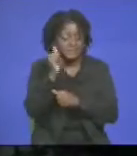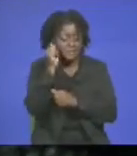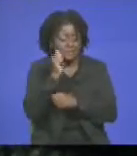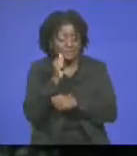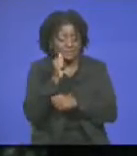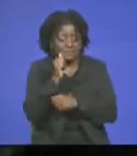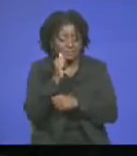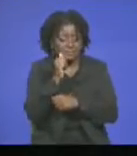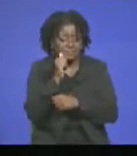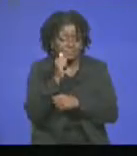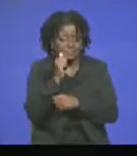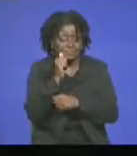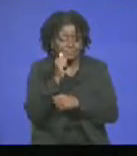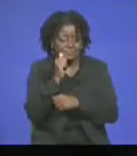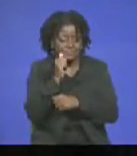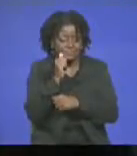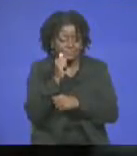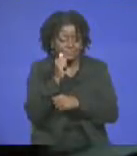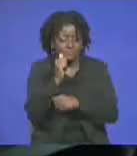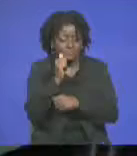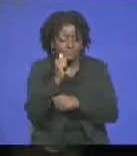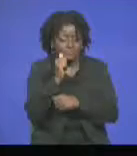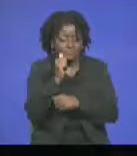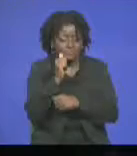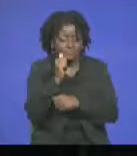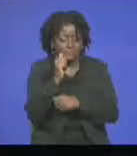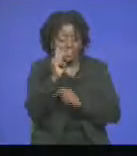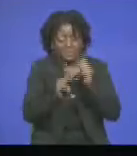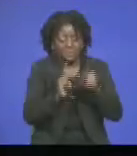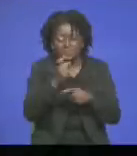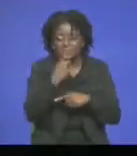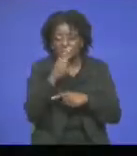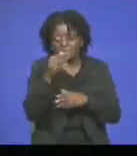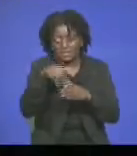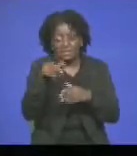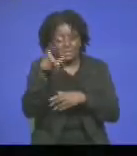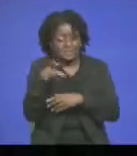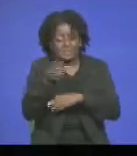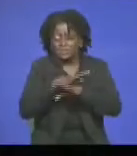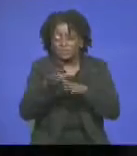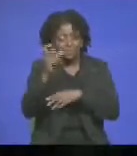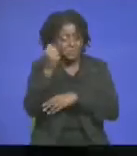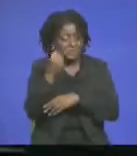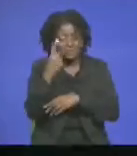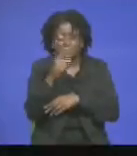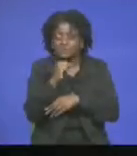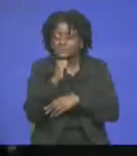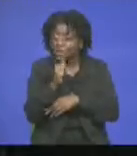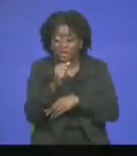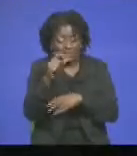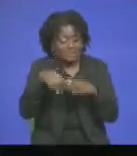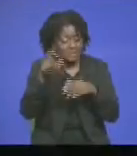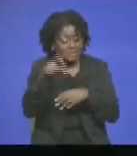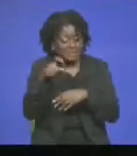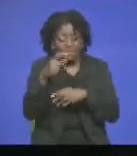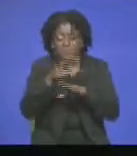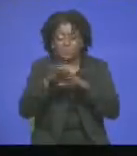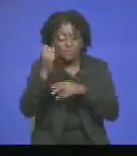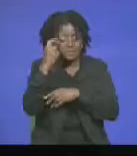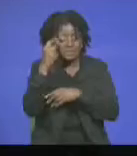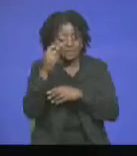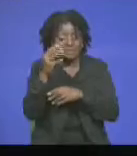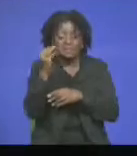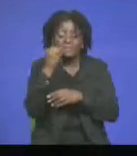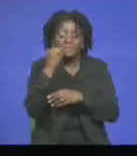basis. People who aren't in need don't quite understand. The Meals on Wheels program alone accounts for